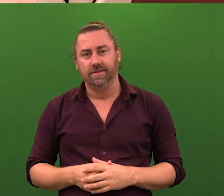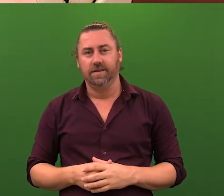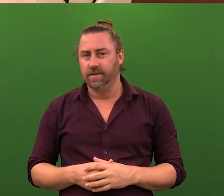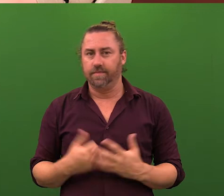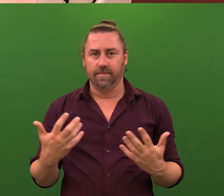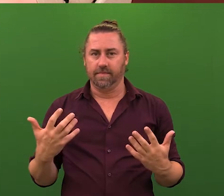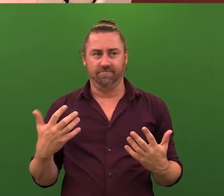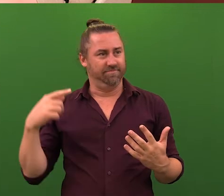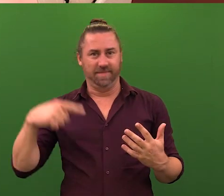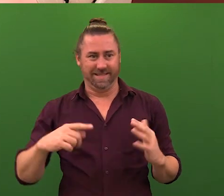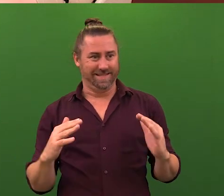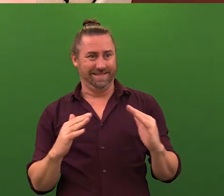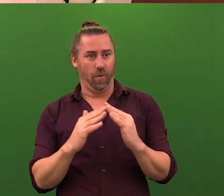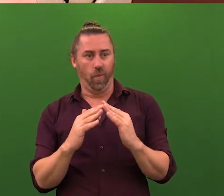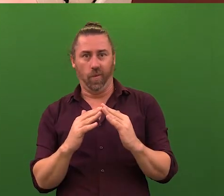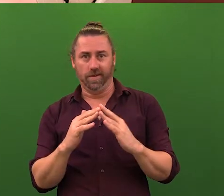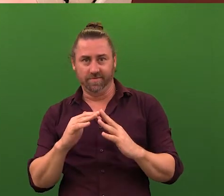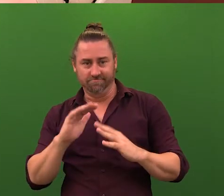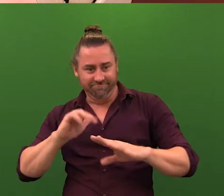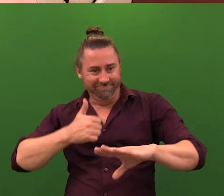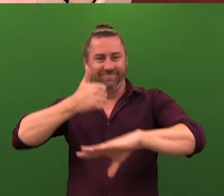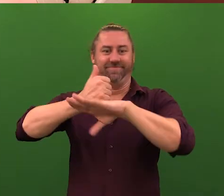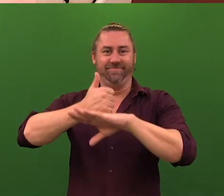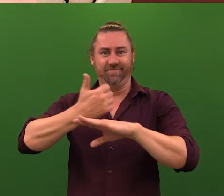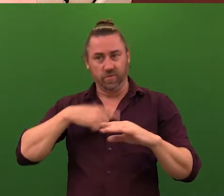How this town was built.